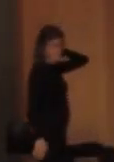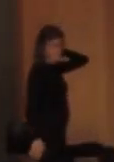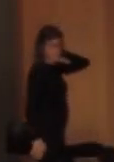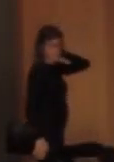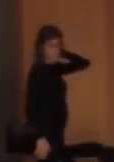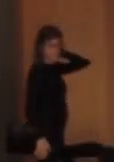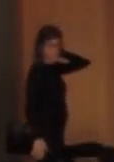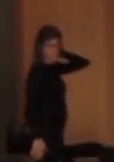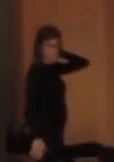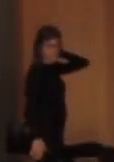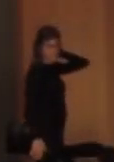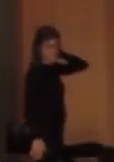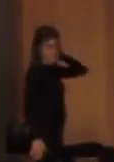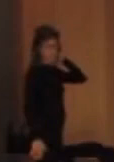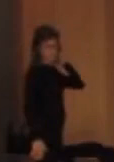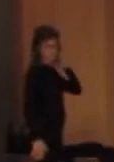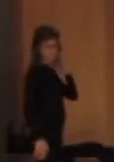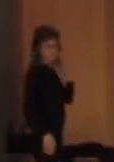e